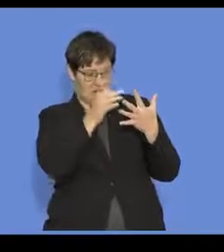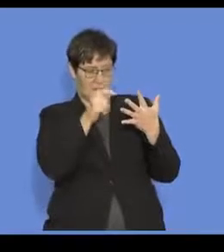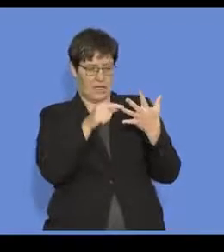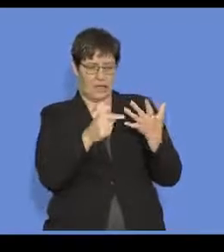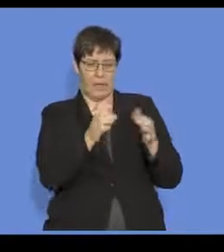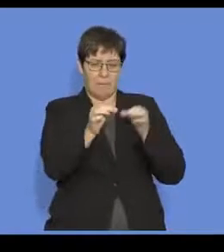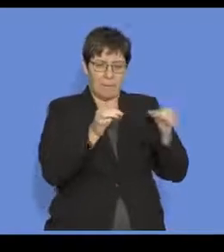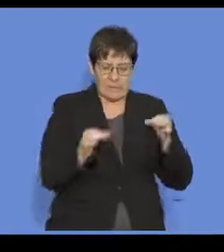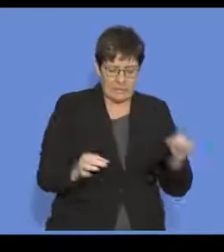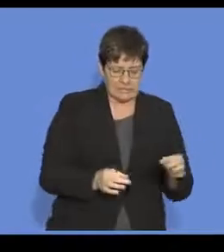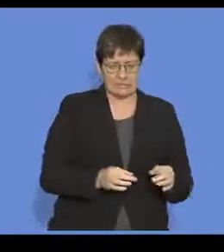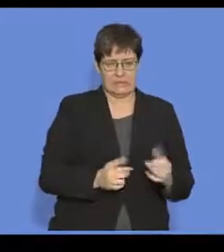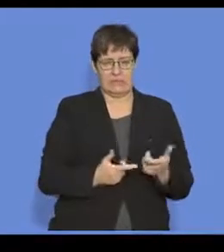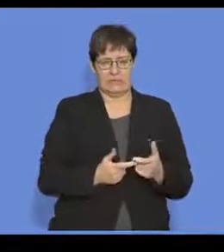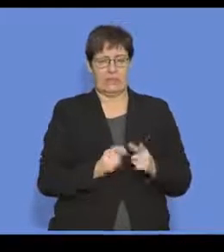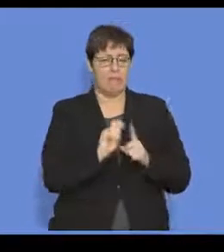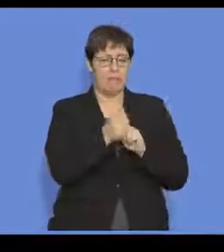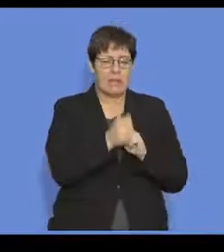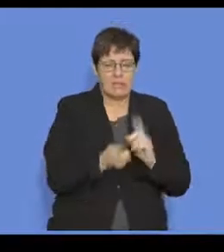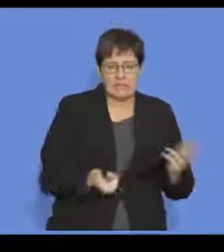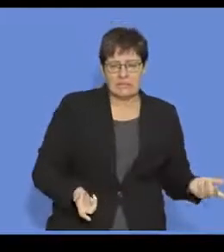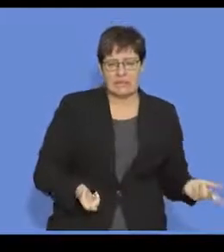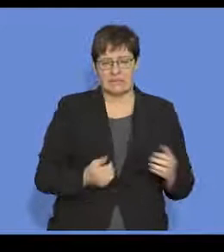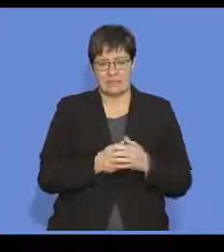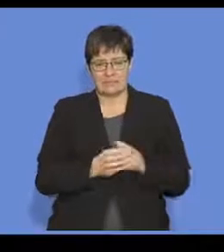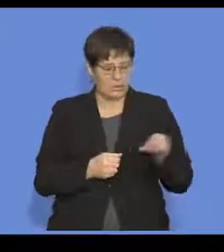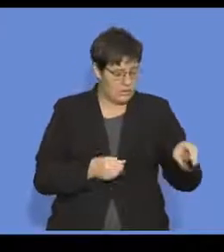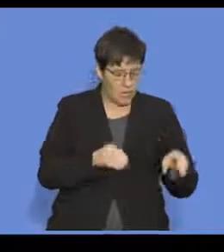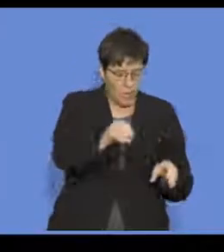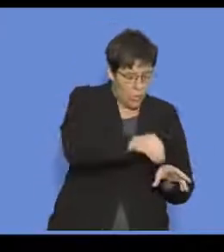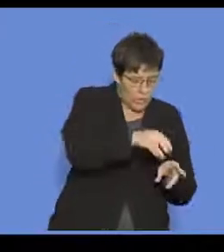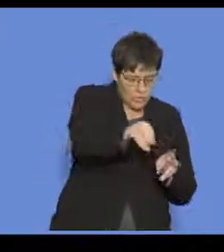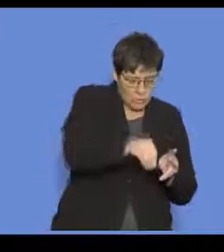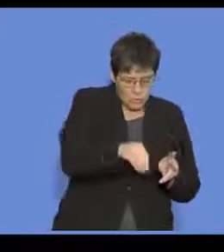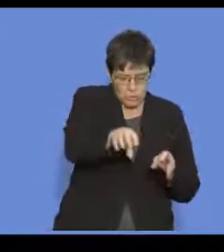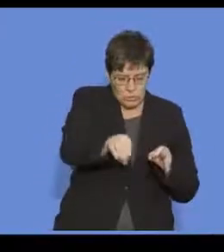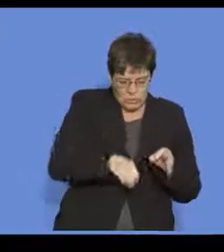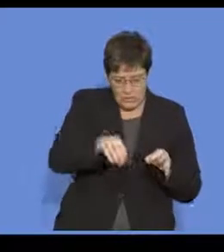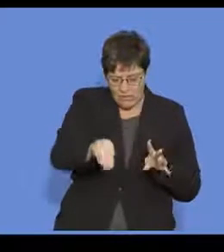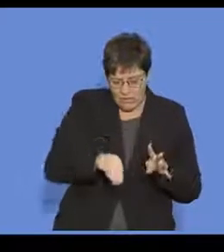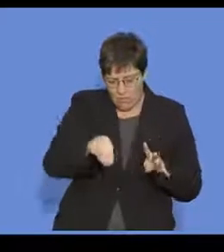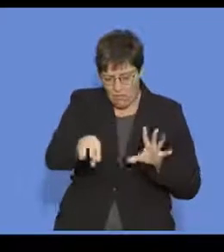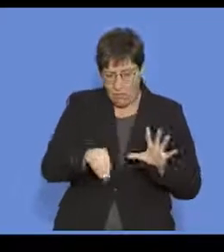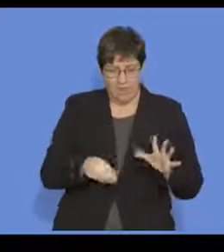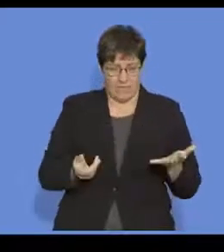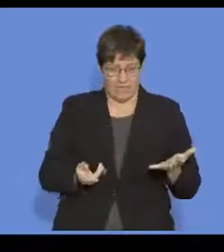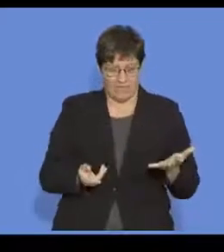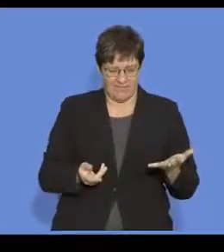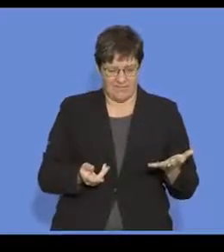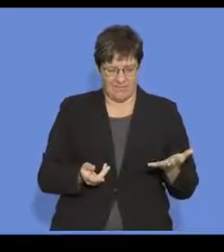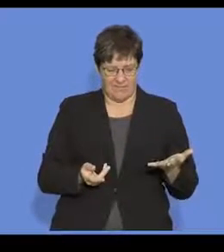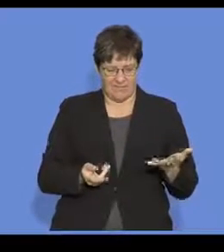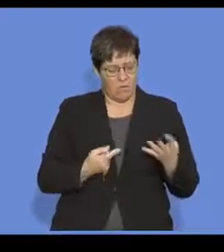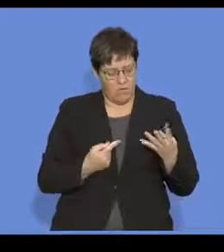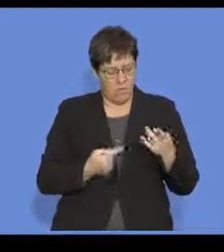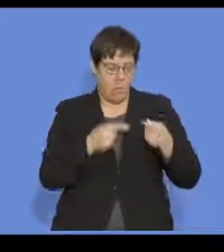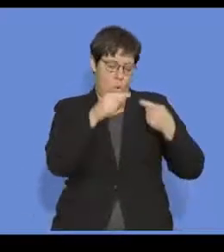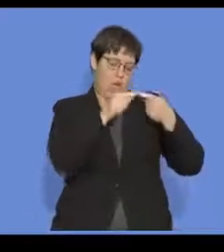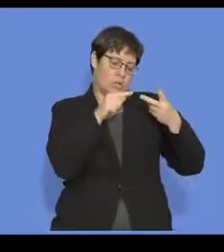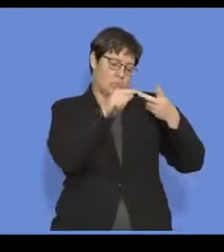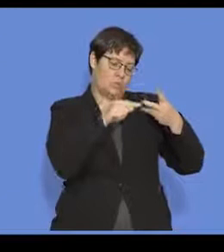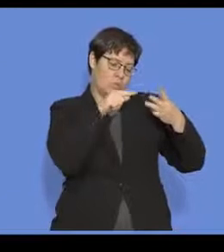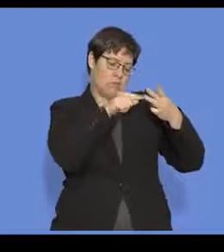beans, button were used to help with counting. Are we together? We could count from 1, 2, 3. We can use our